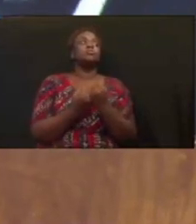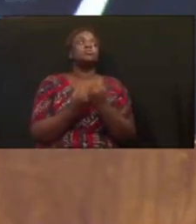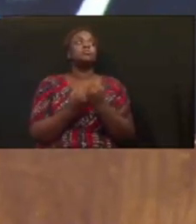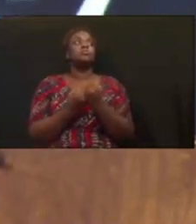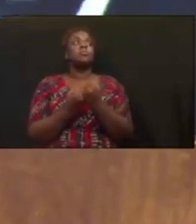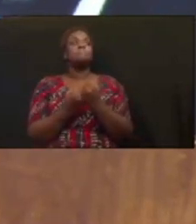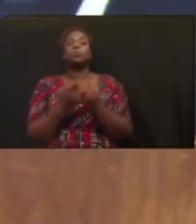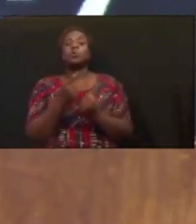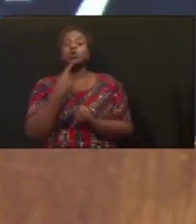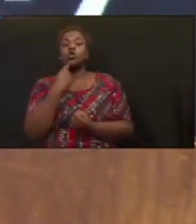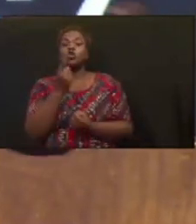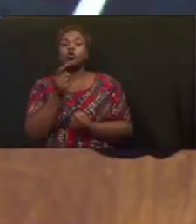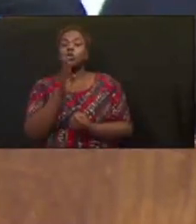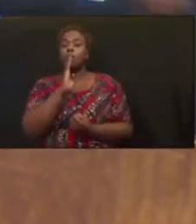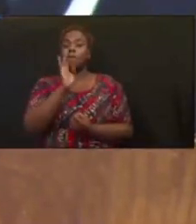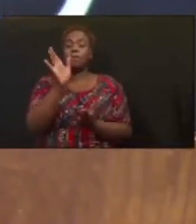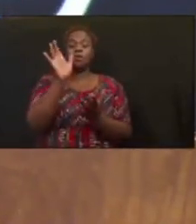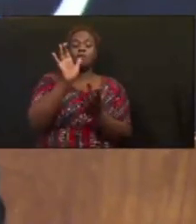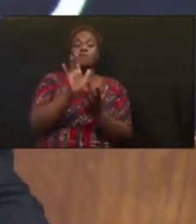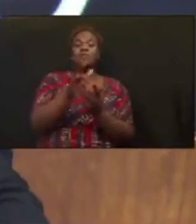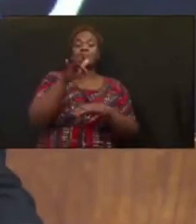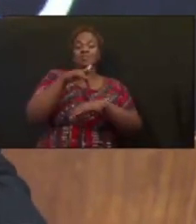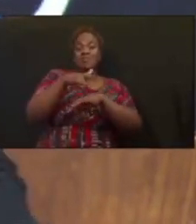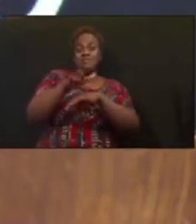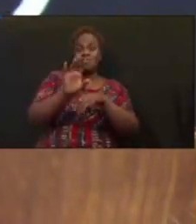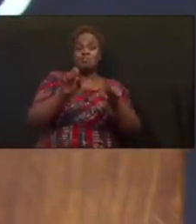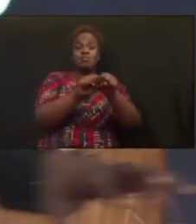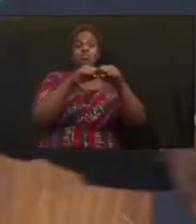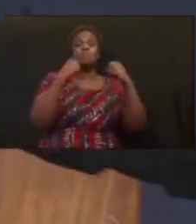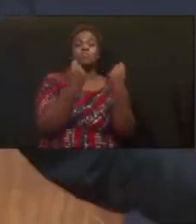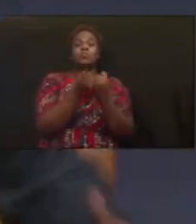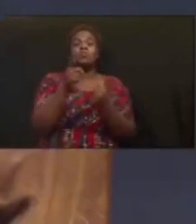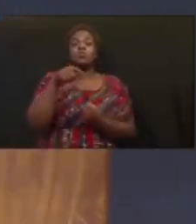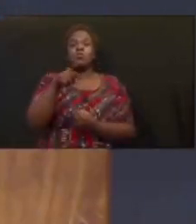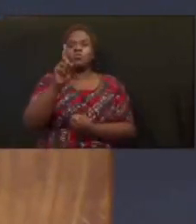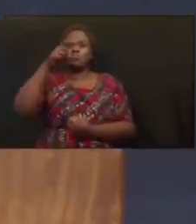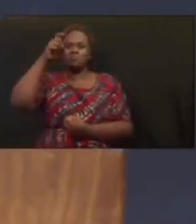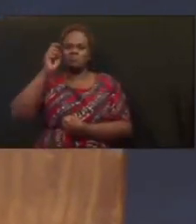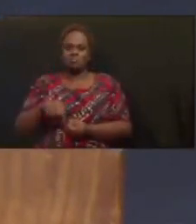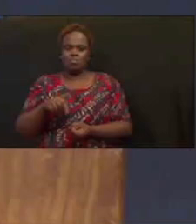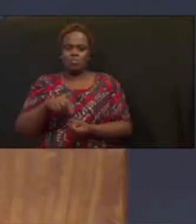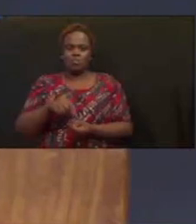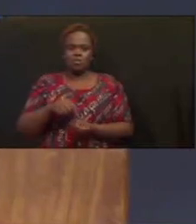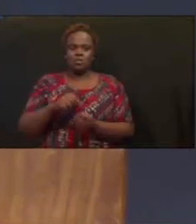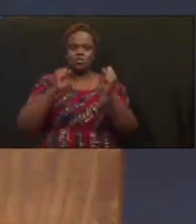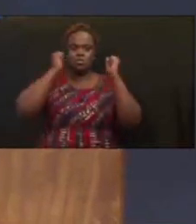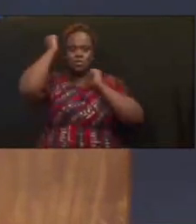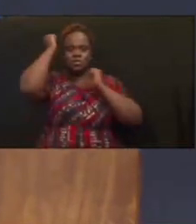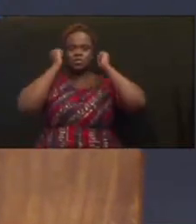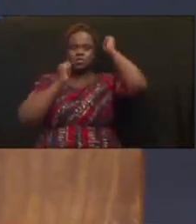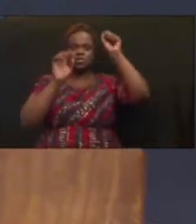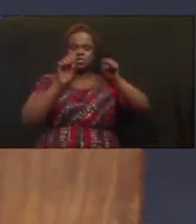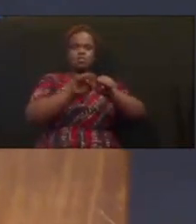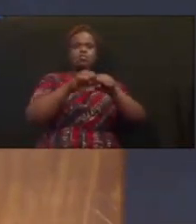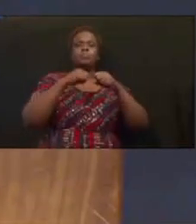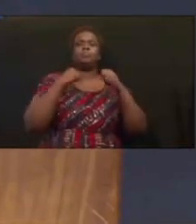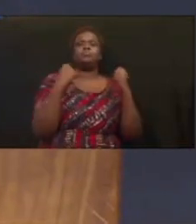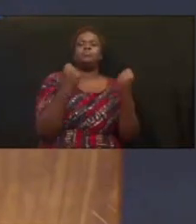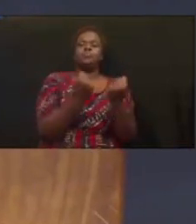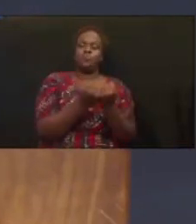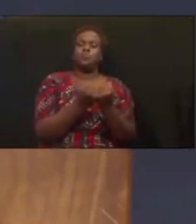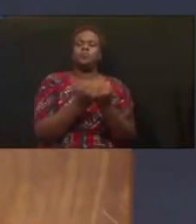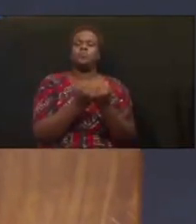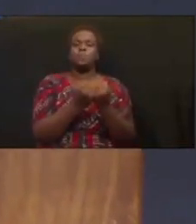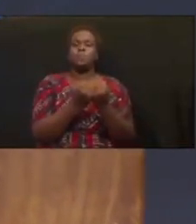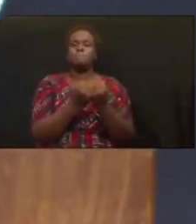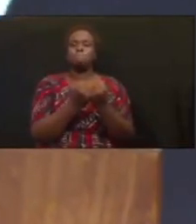an effective sent one into the system, you will need to study the system, the modus operandi of the cosmos.